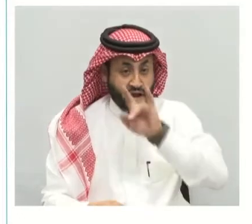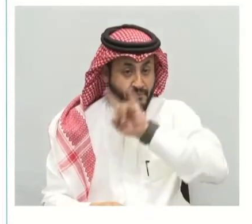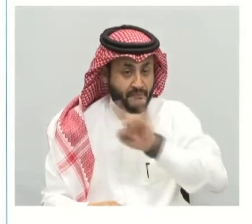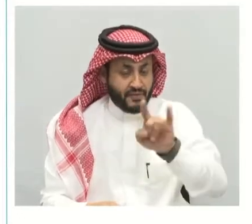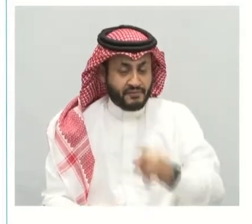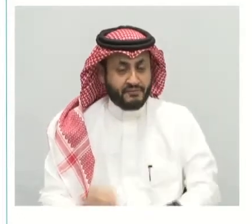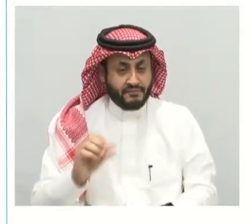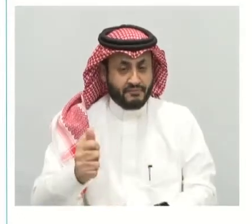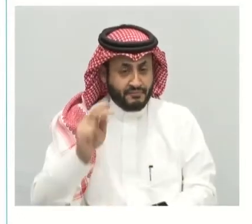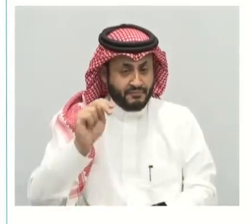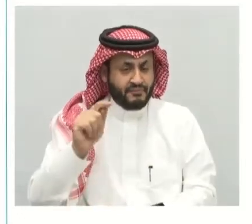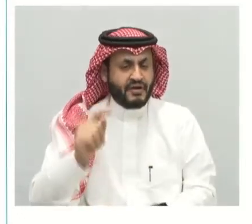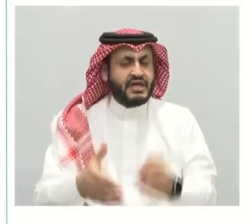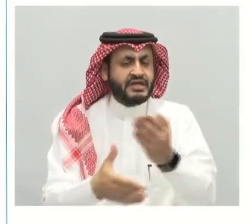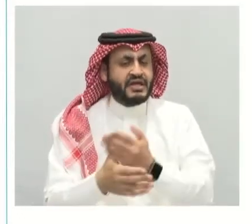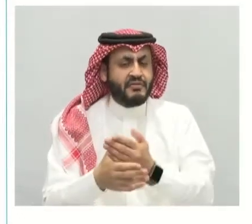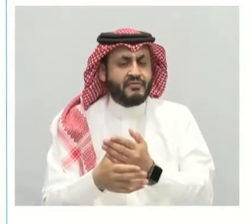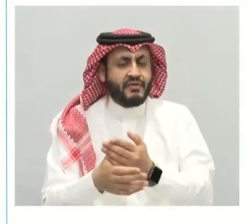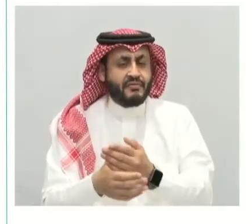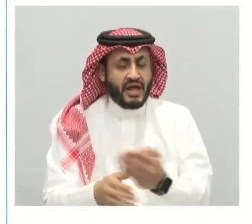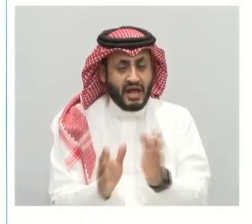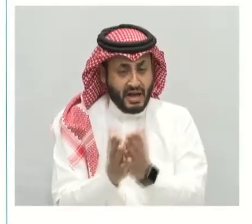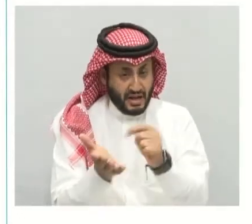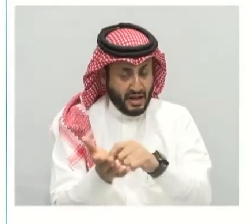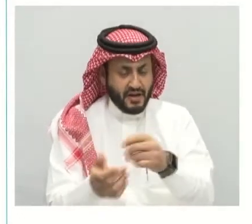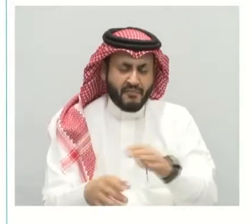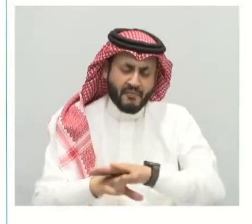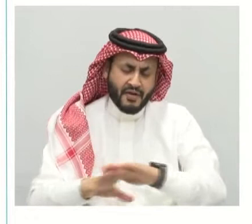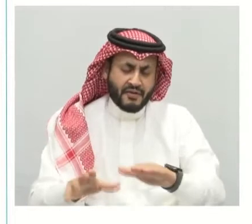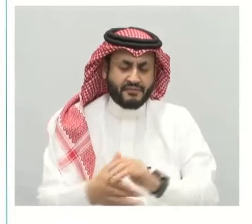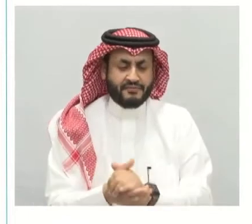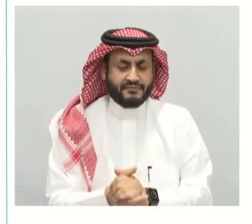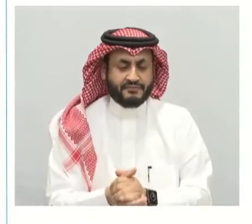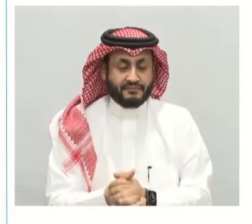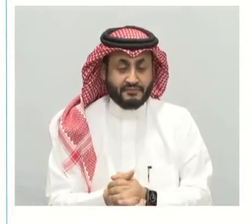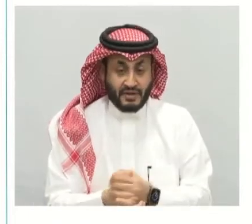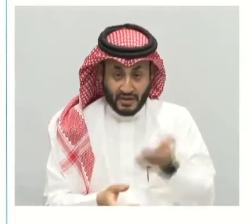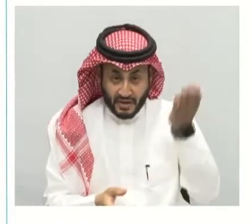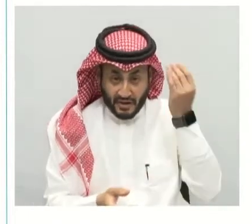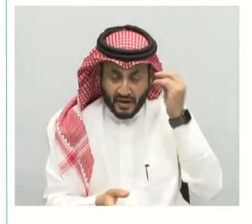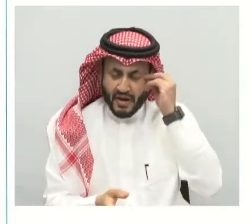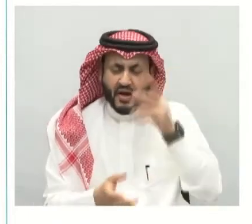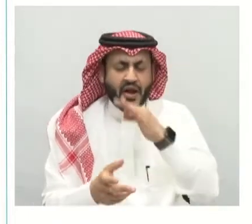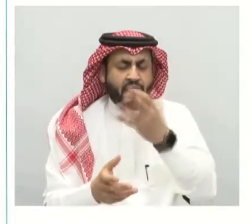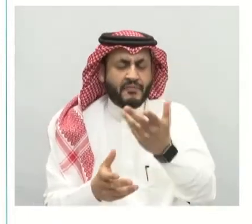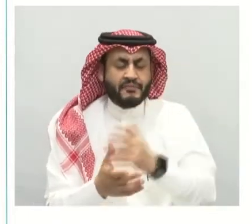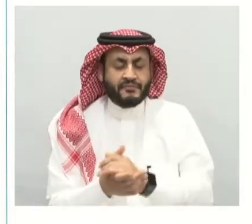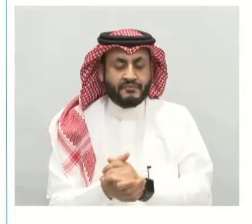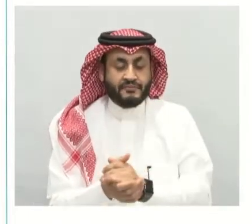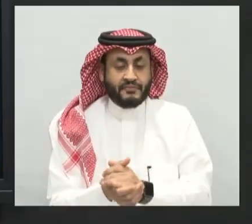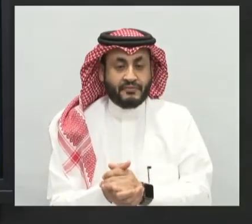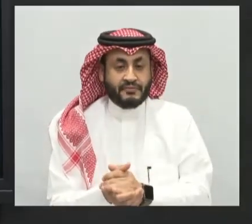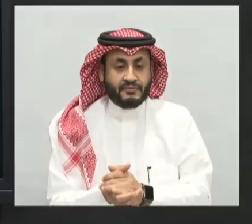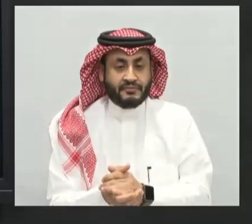come tonight. He's finishing an assignment. And how, if you remember, how did we say that in this sentence we should